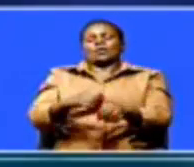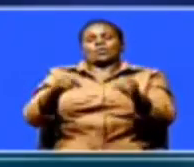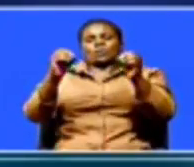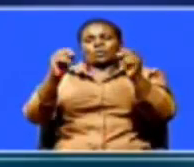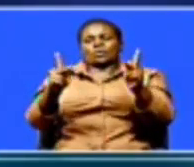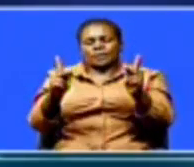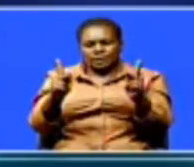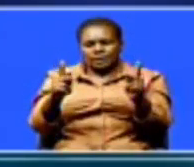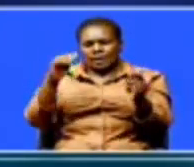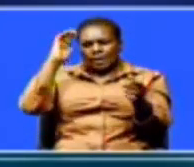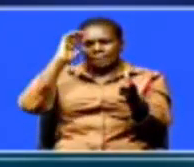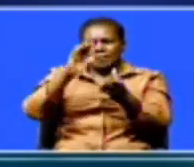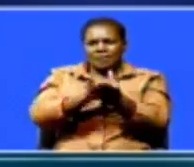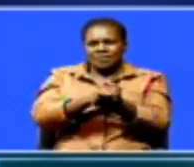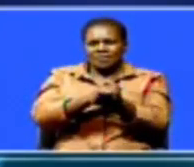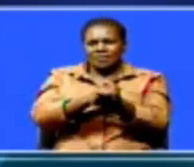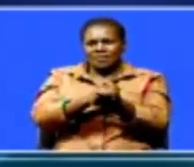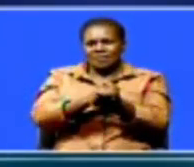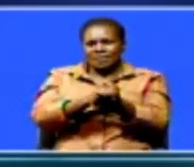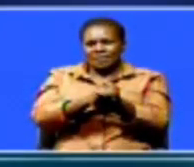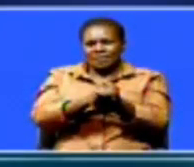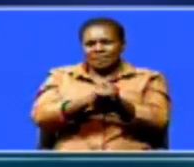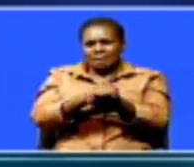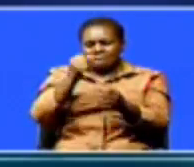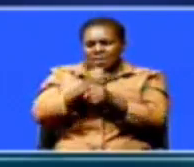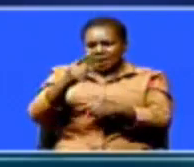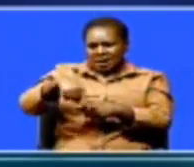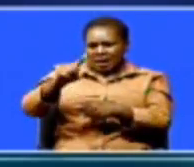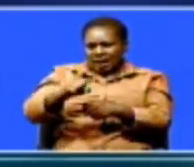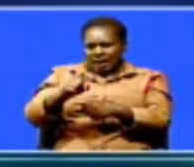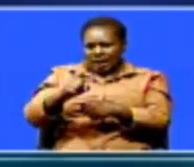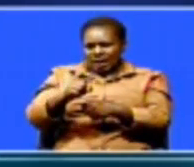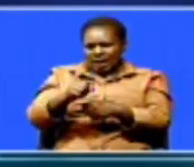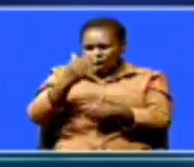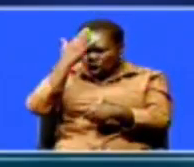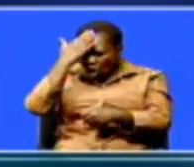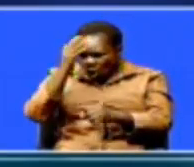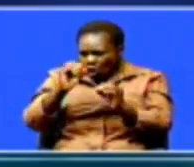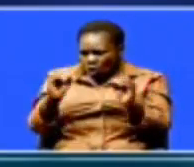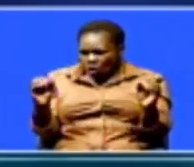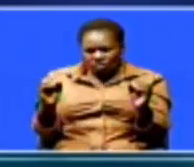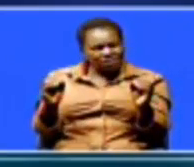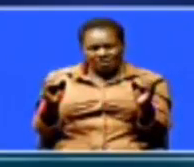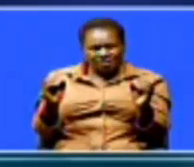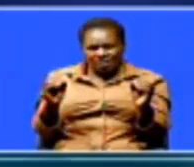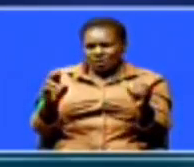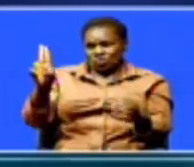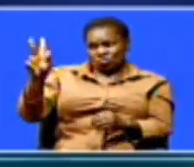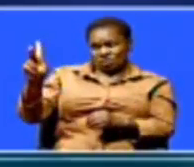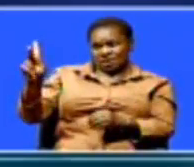right. And I believe that does not make us any, we are not disloyal by that point. Even in